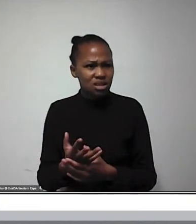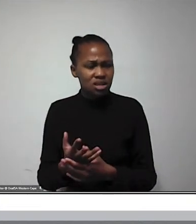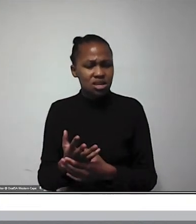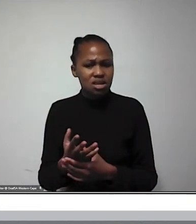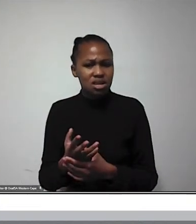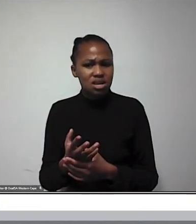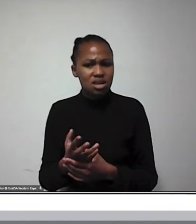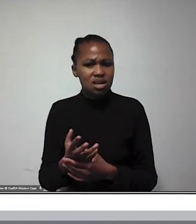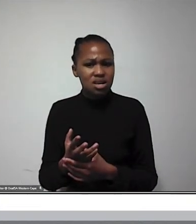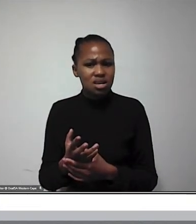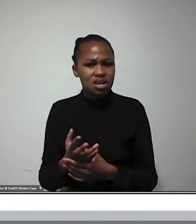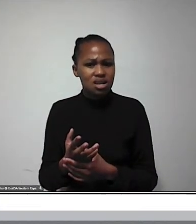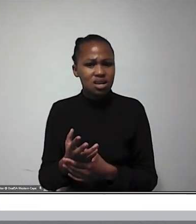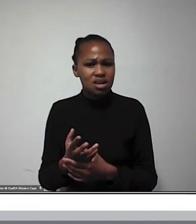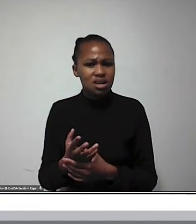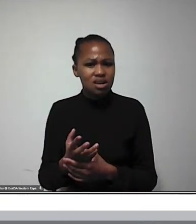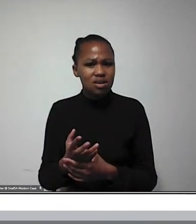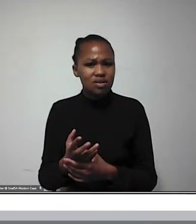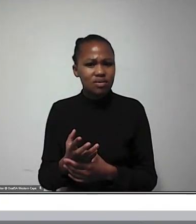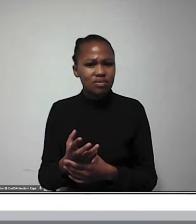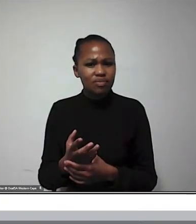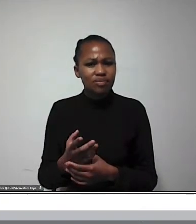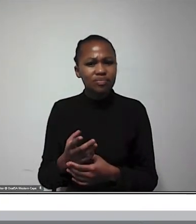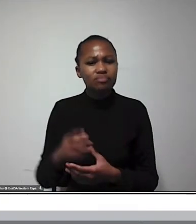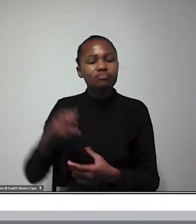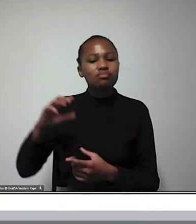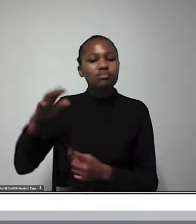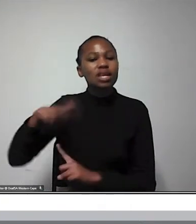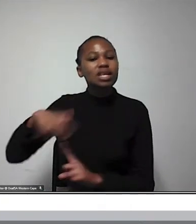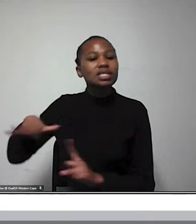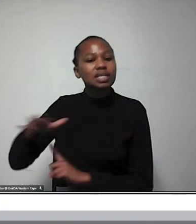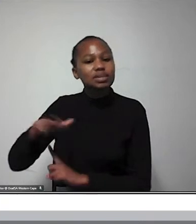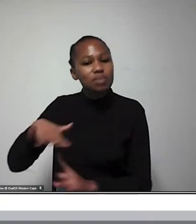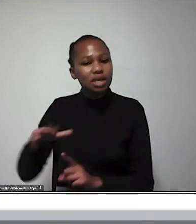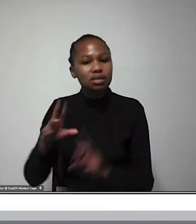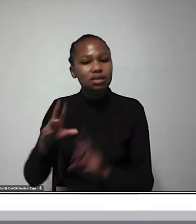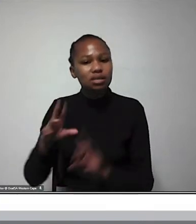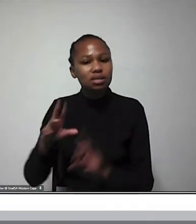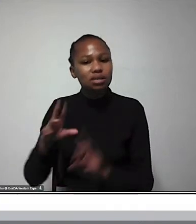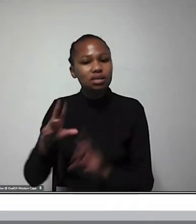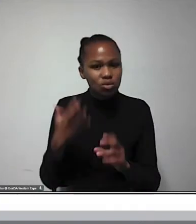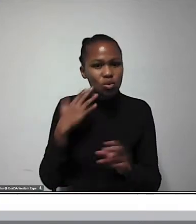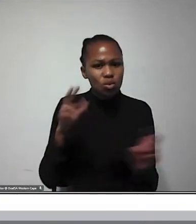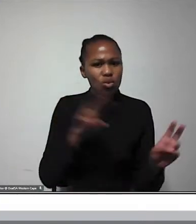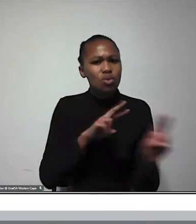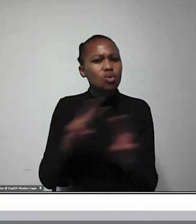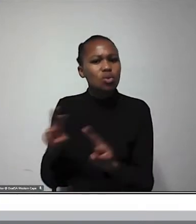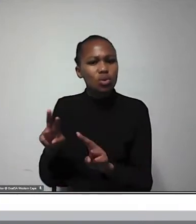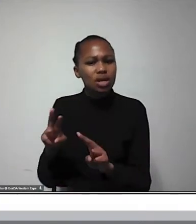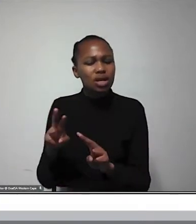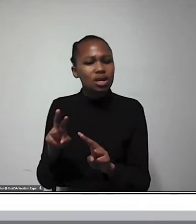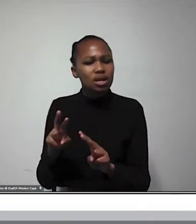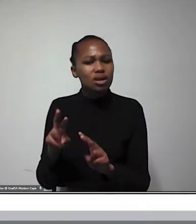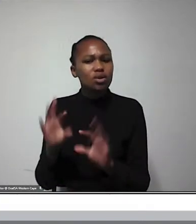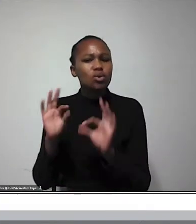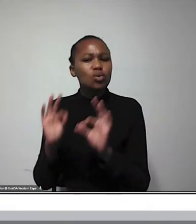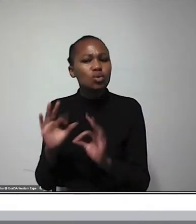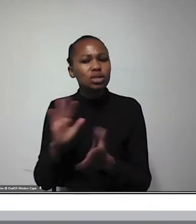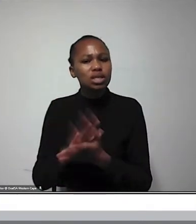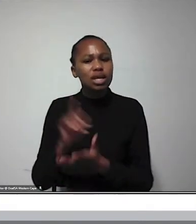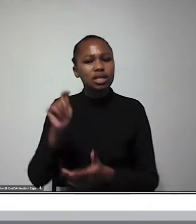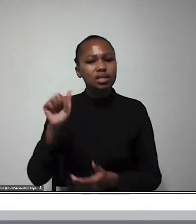It's, you know, a AGOA expansion at a sector specific when you're looking at only goods and you're looking at tariffs on